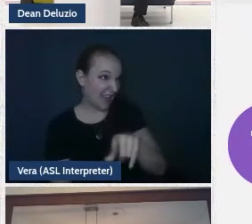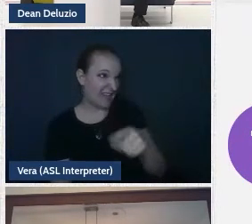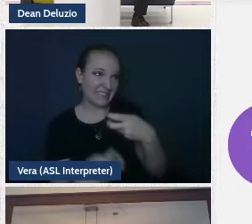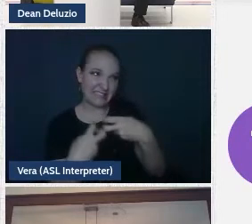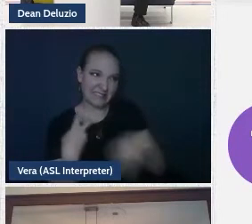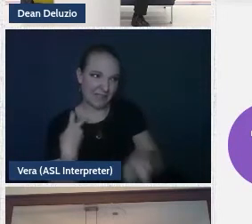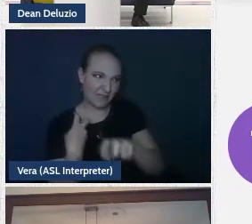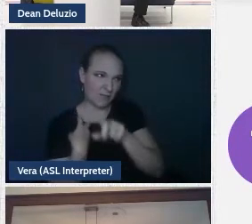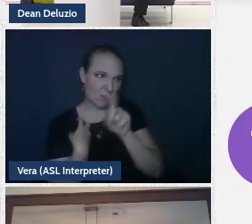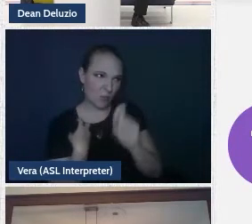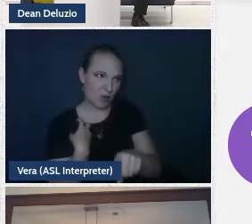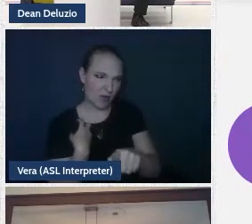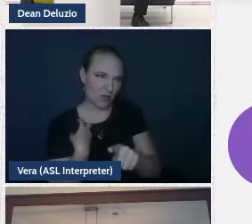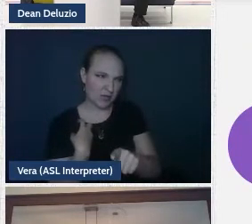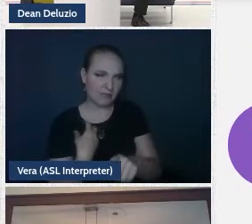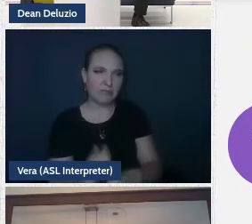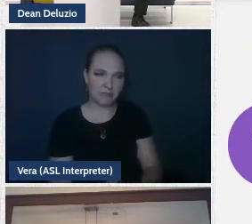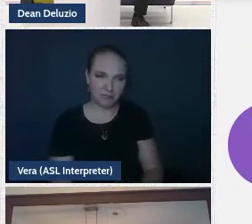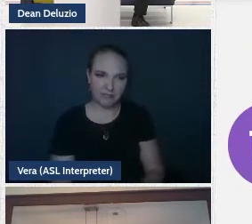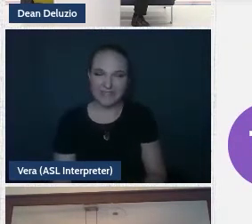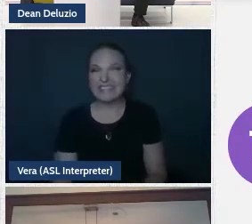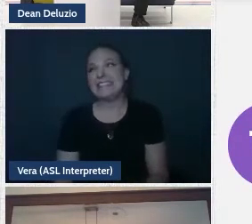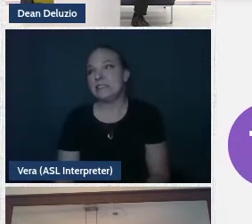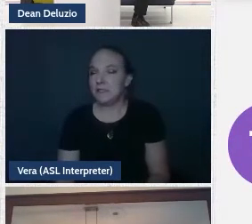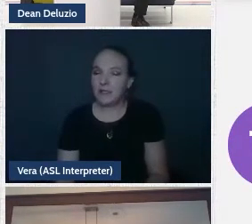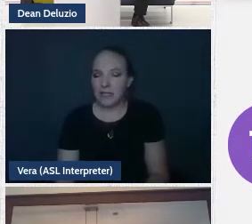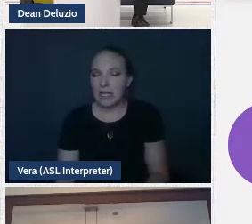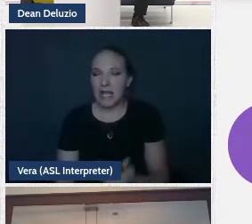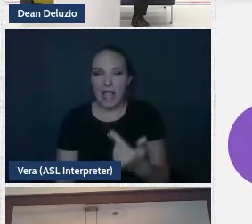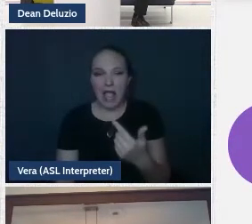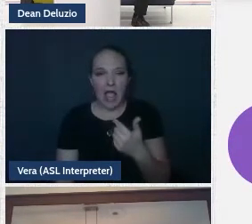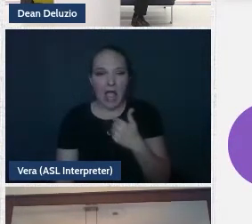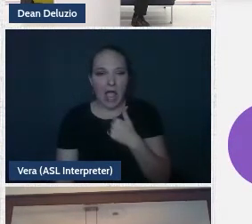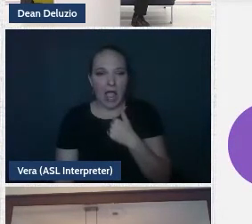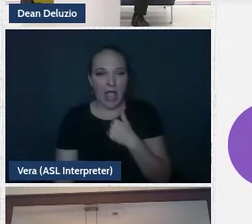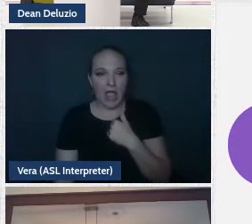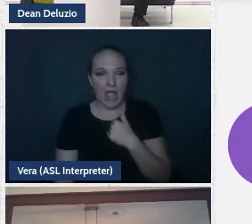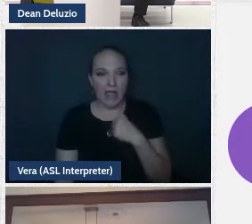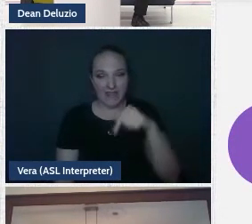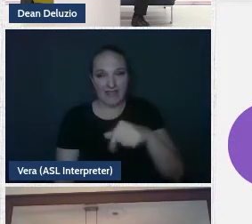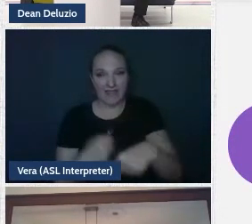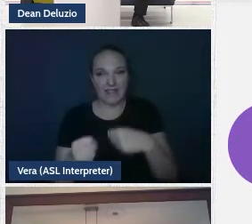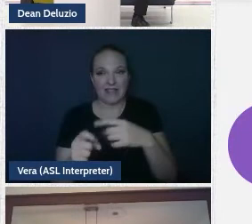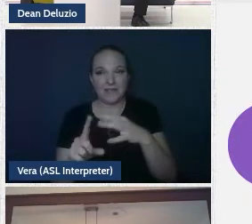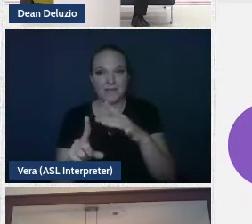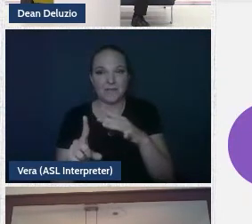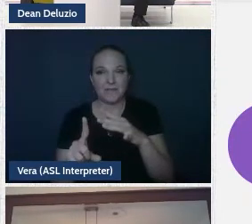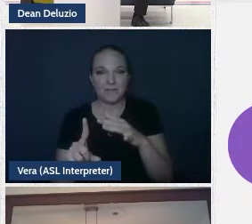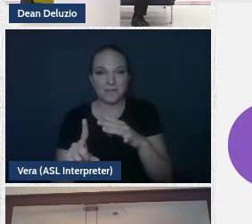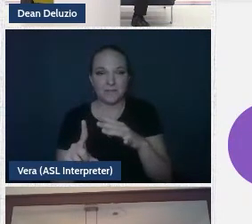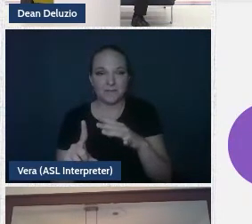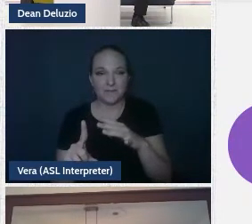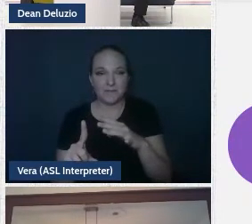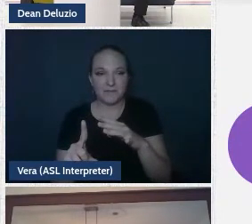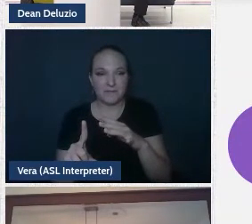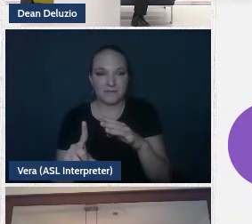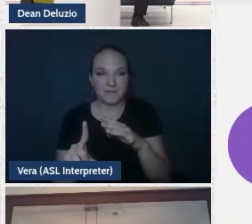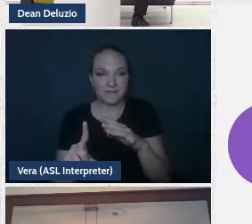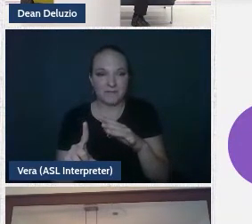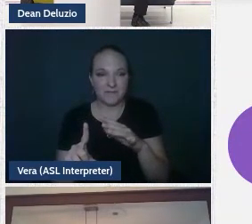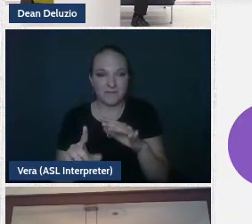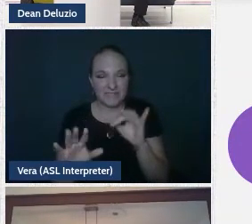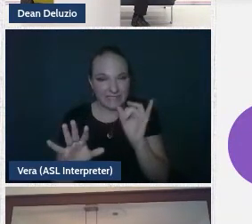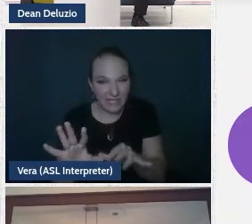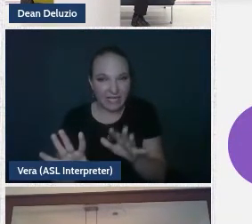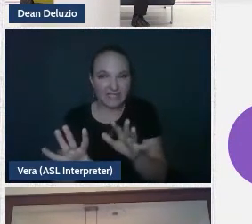Yeah, I guess I said this year was supposed to be my first homecoming, although we technically had a 0th homecoming. Don't know if that really